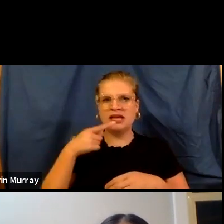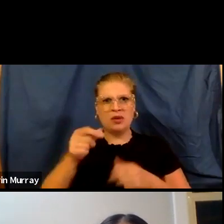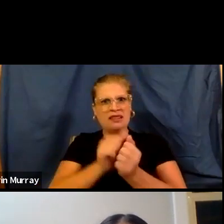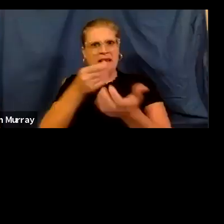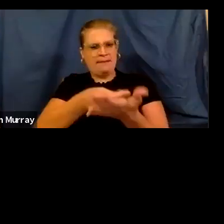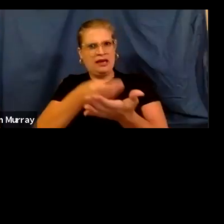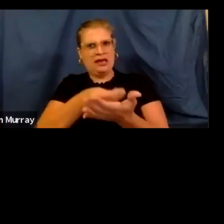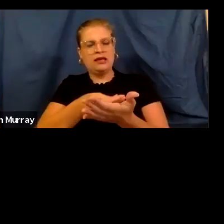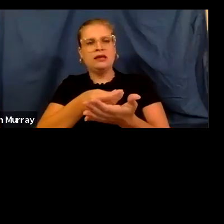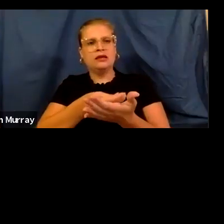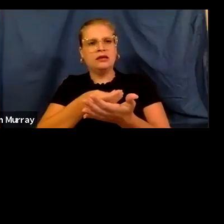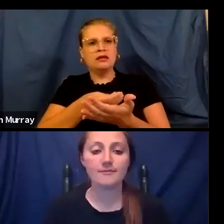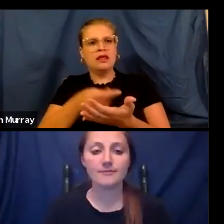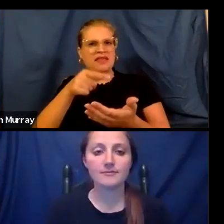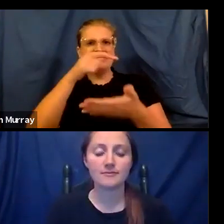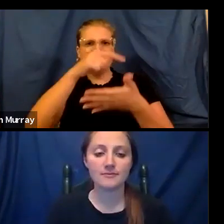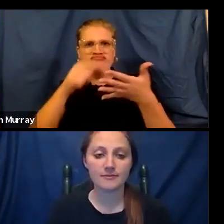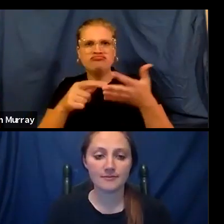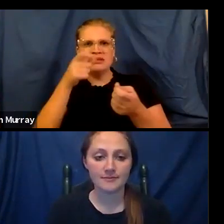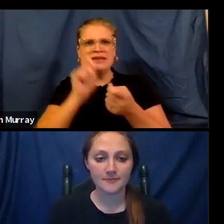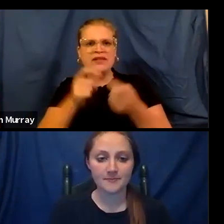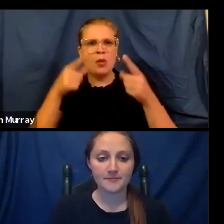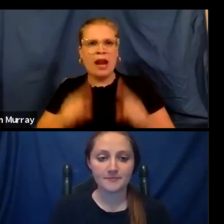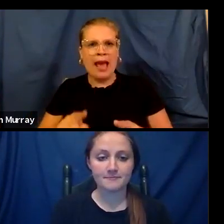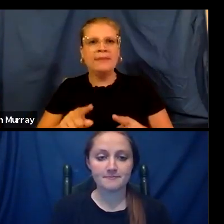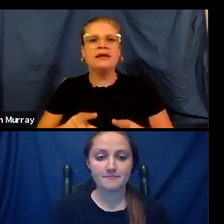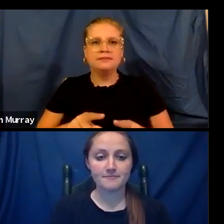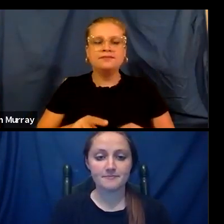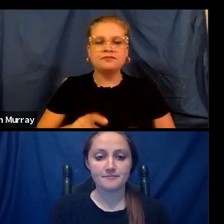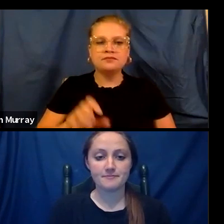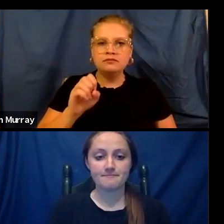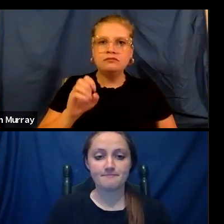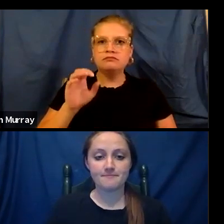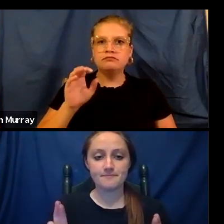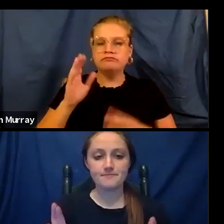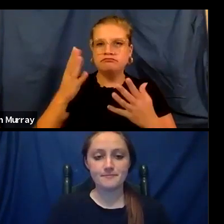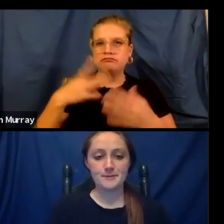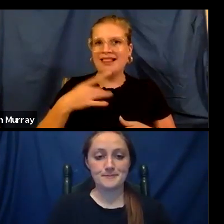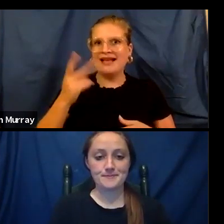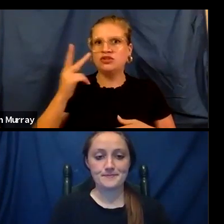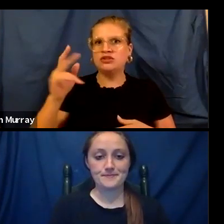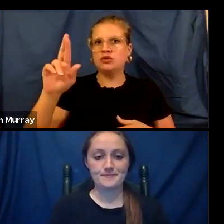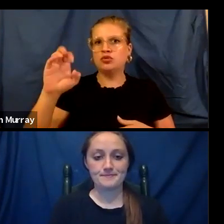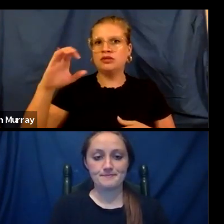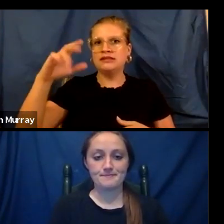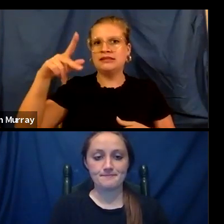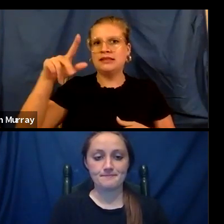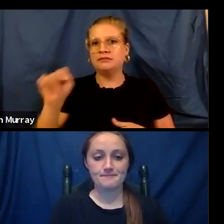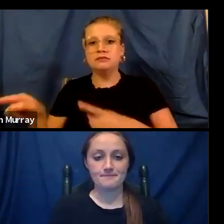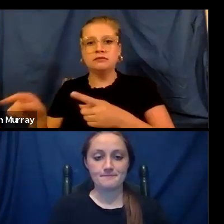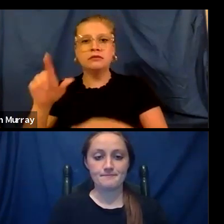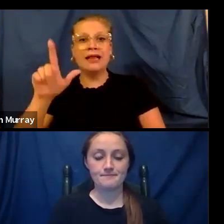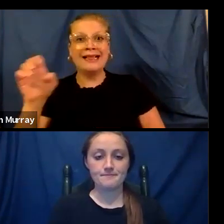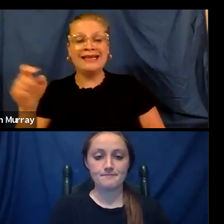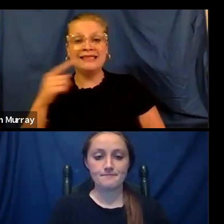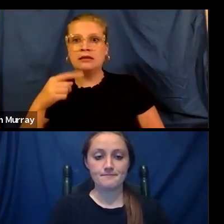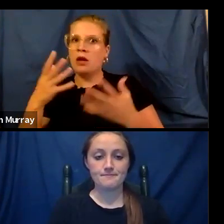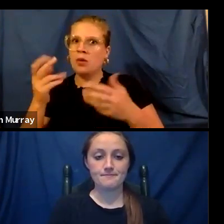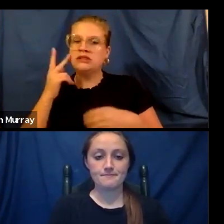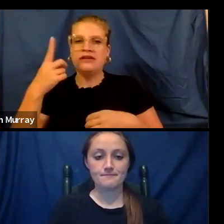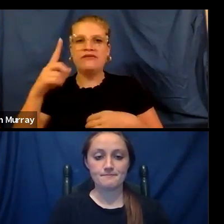an update as And when I say 5D, I really like to see the extra focus on Carver Langston and